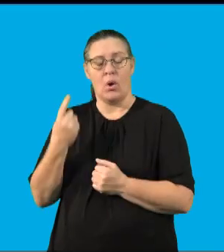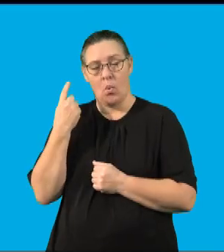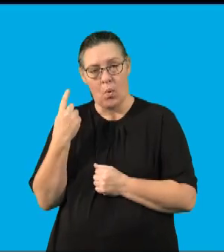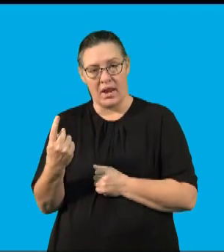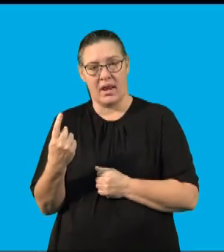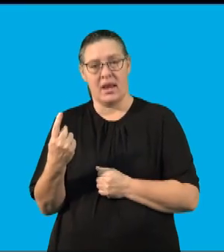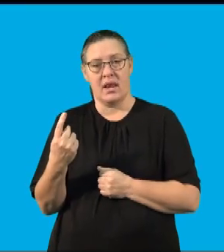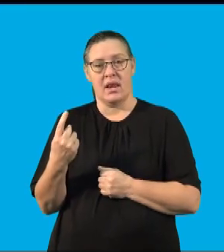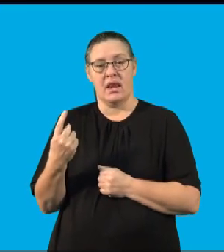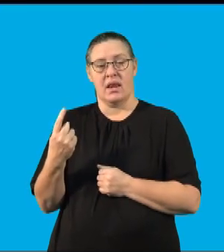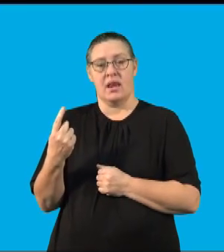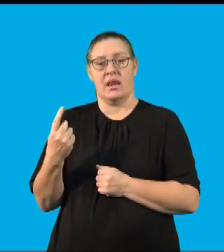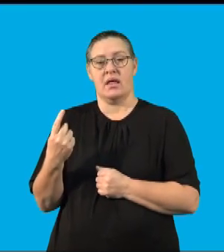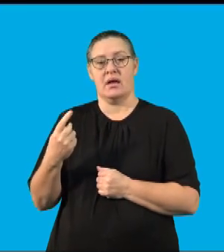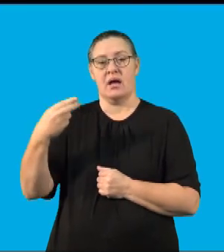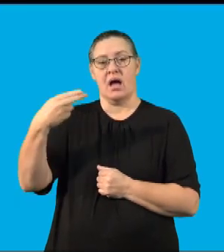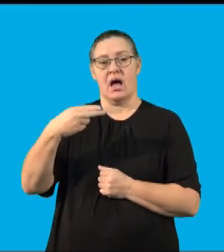only going to be one